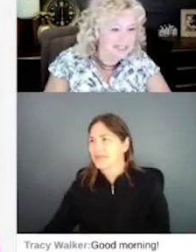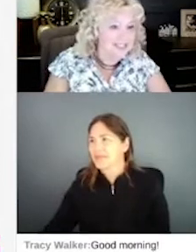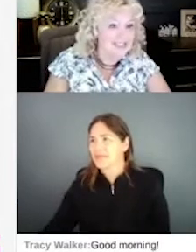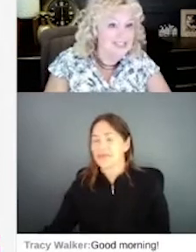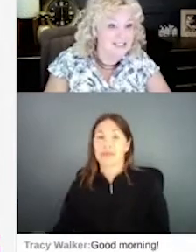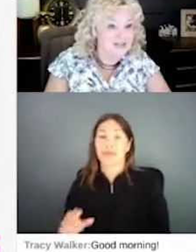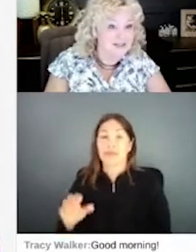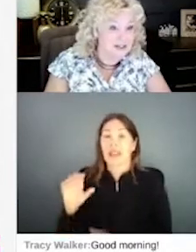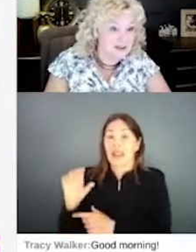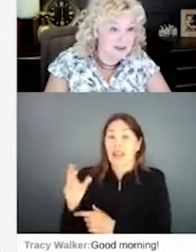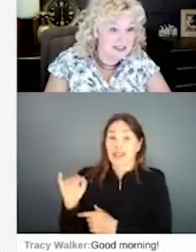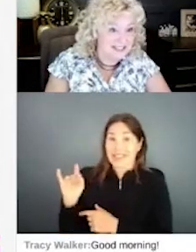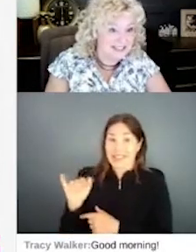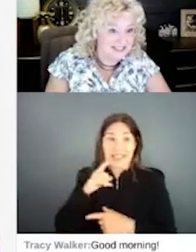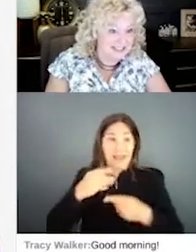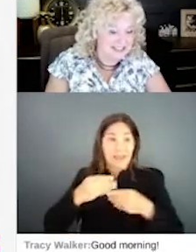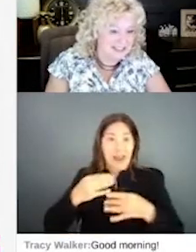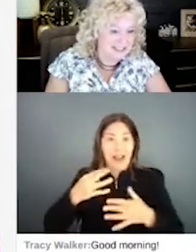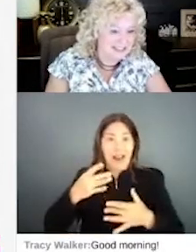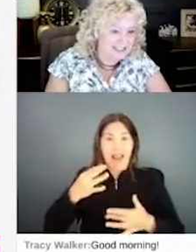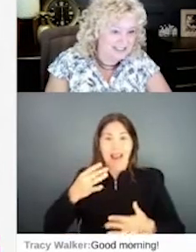Yes, it's definitely growing.